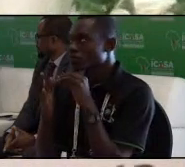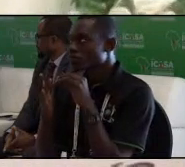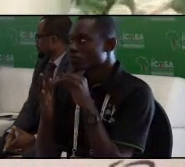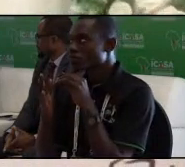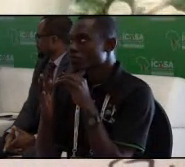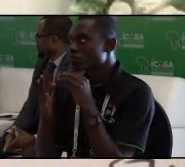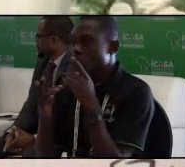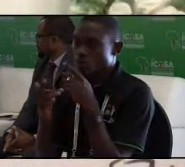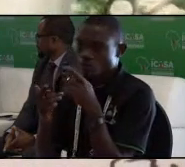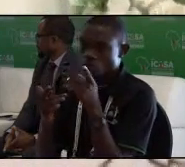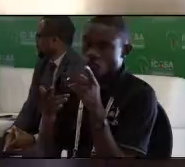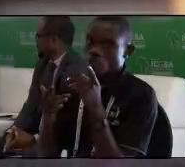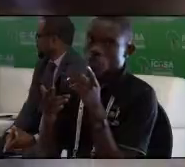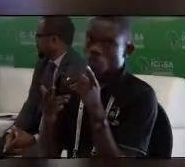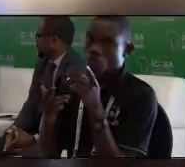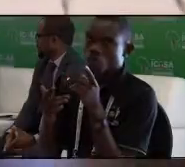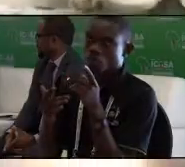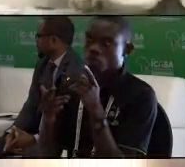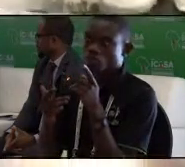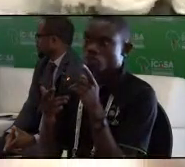open for the people who